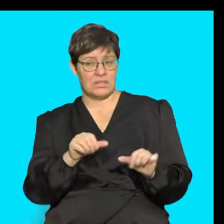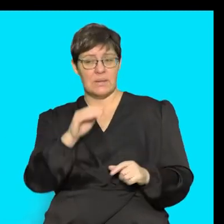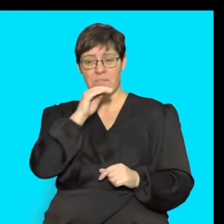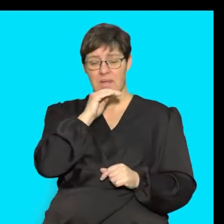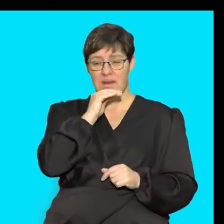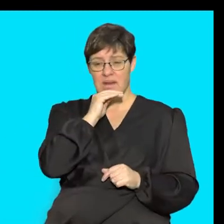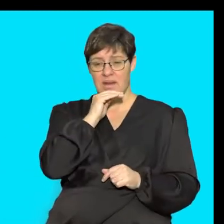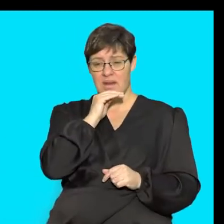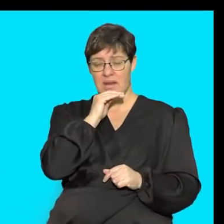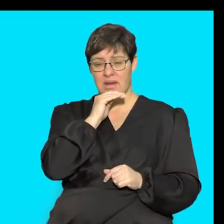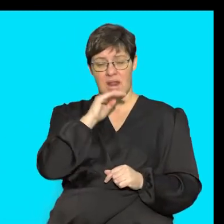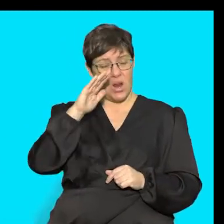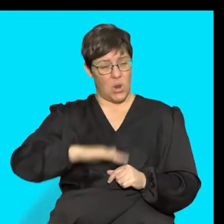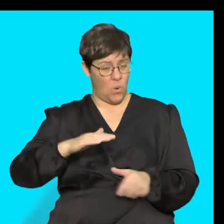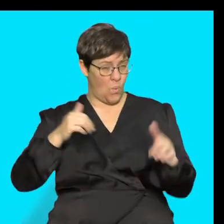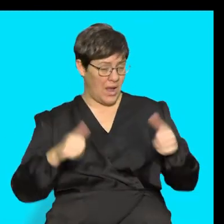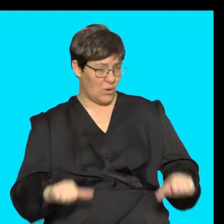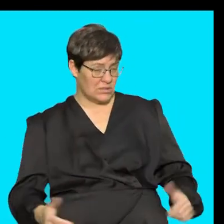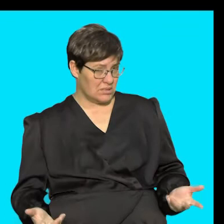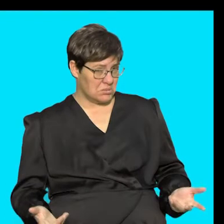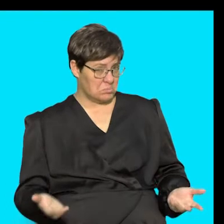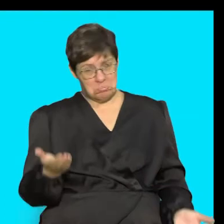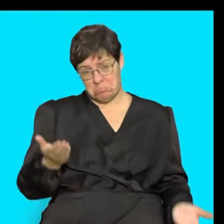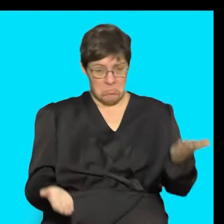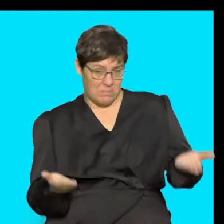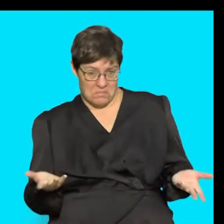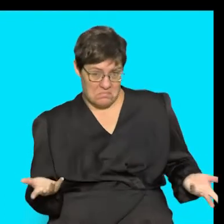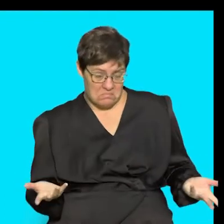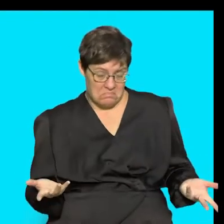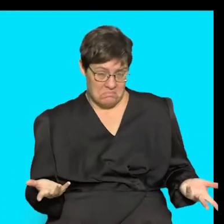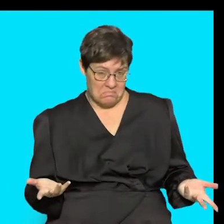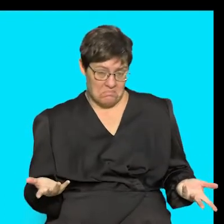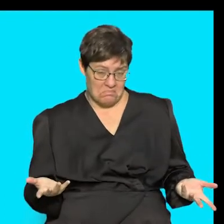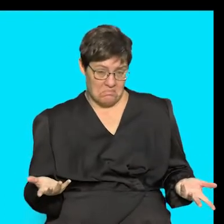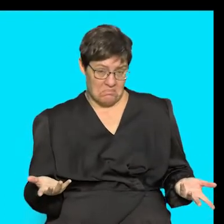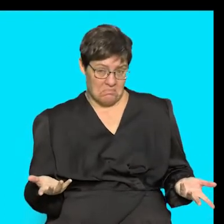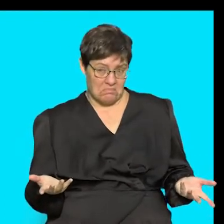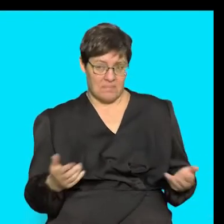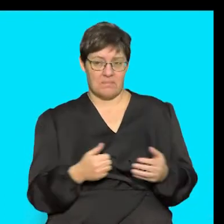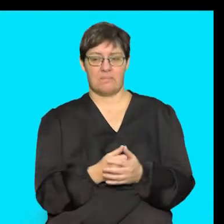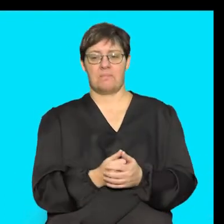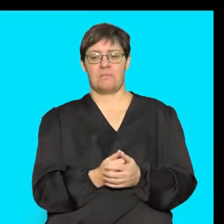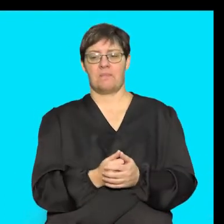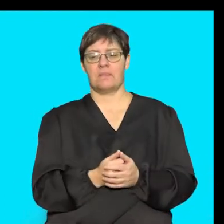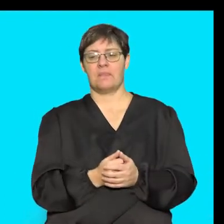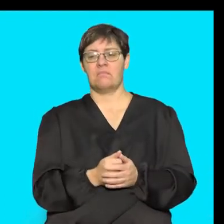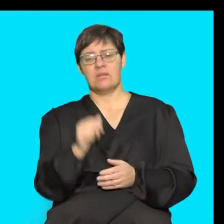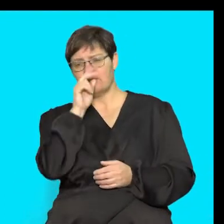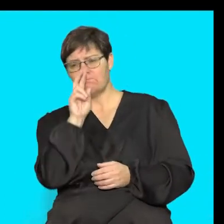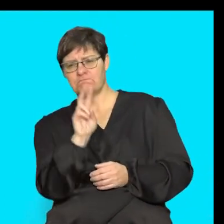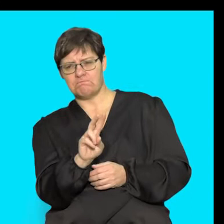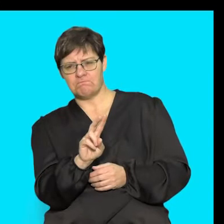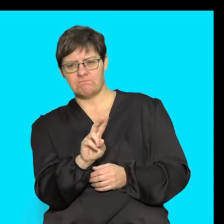means a lower accounting. Could be. It could be. But to